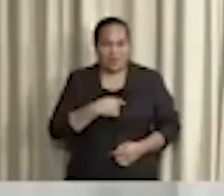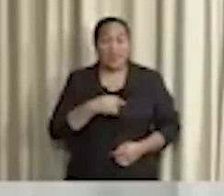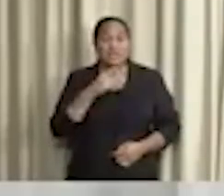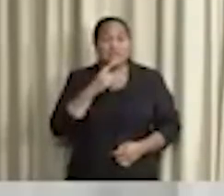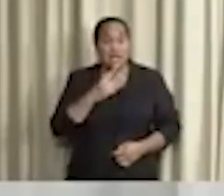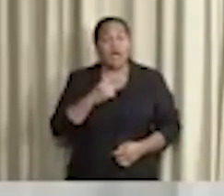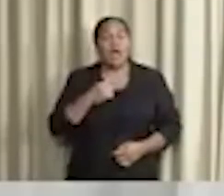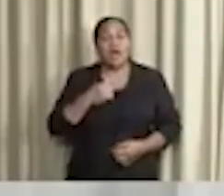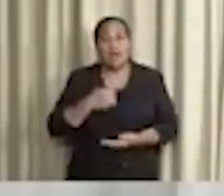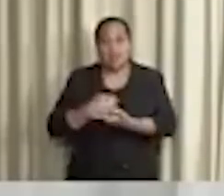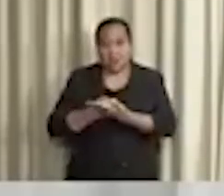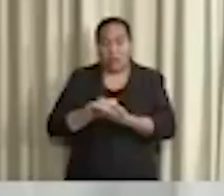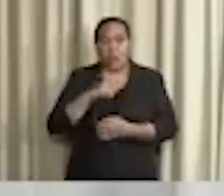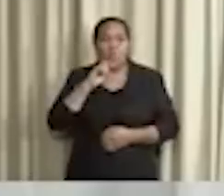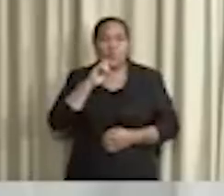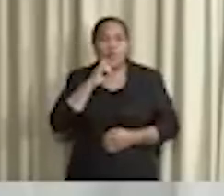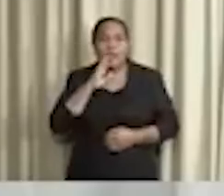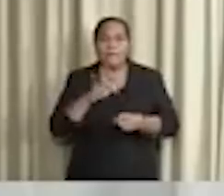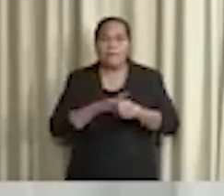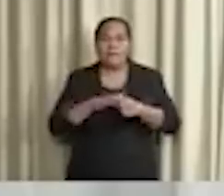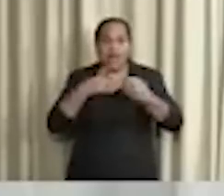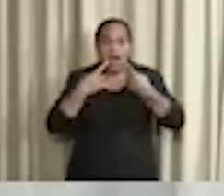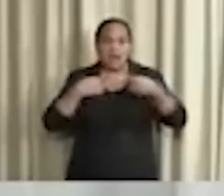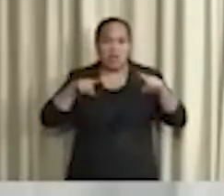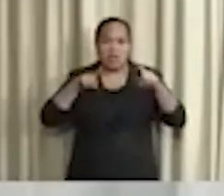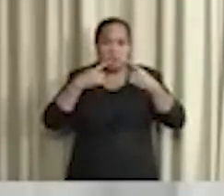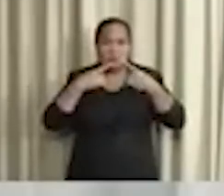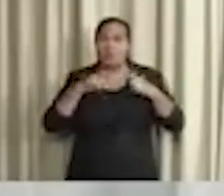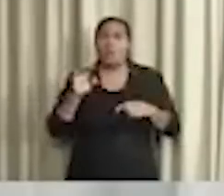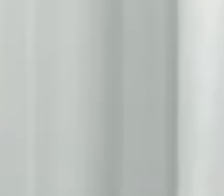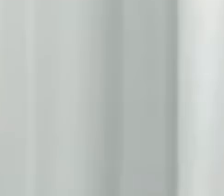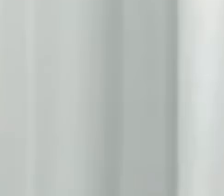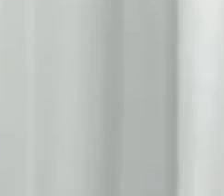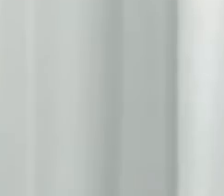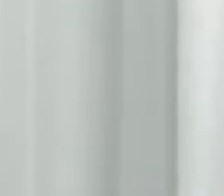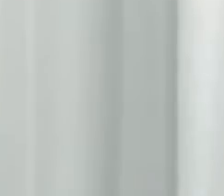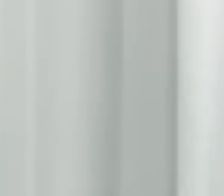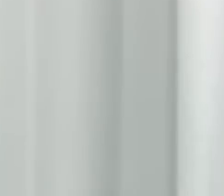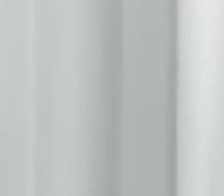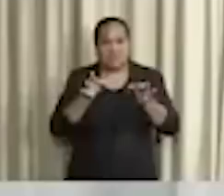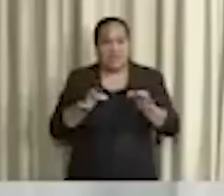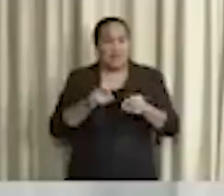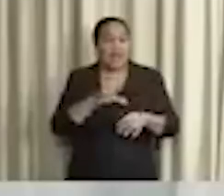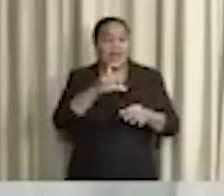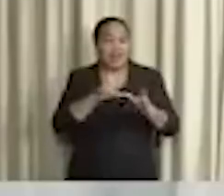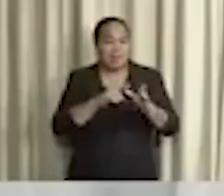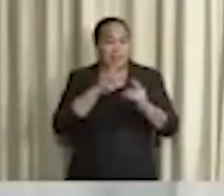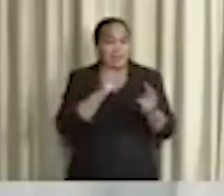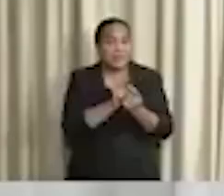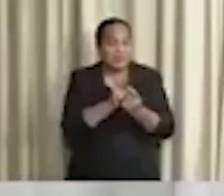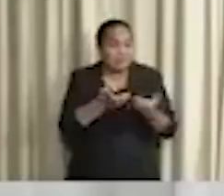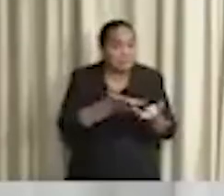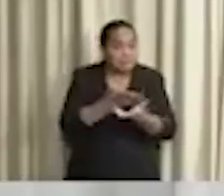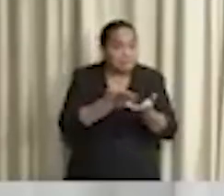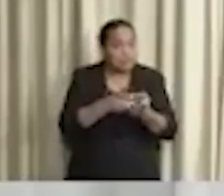be making announcements on the decisions reached by Cabinet, making